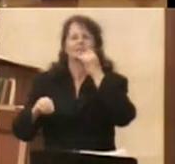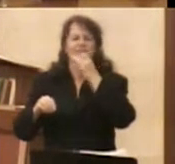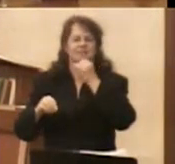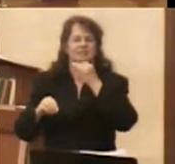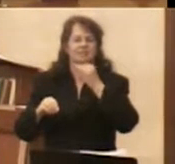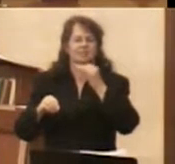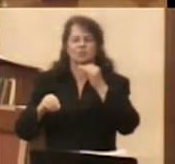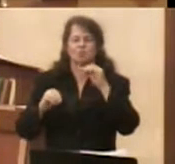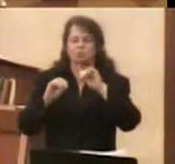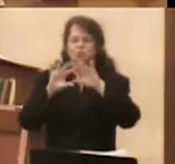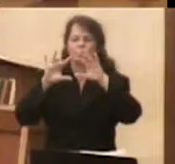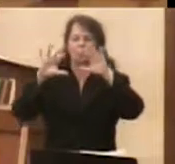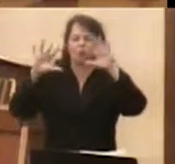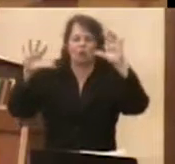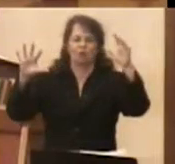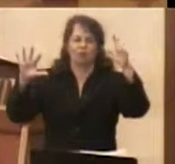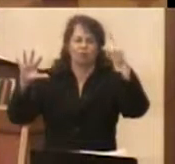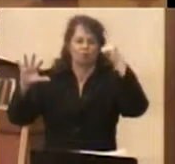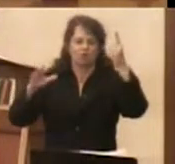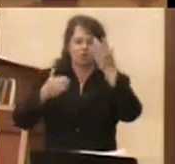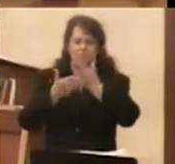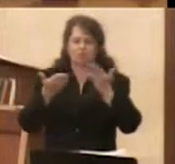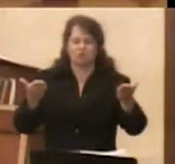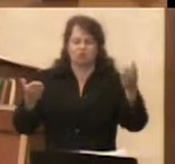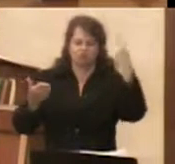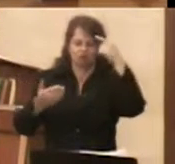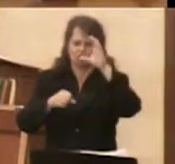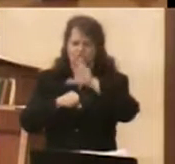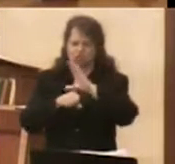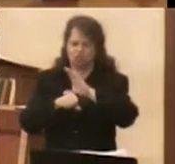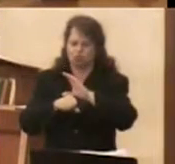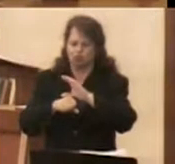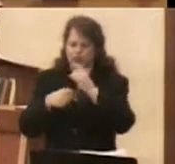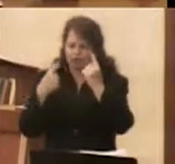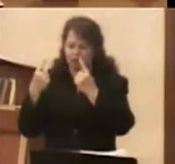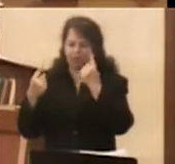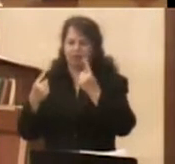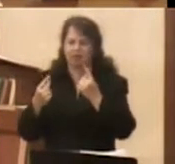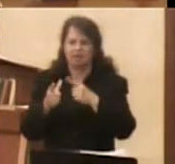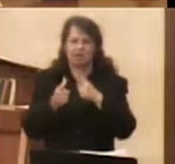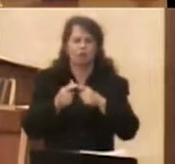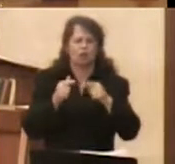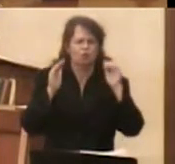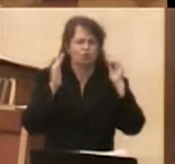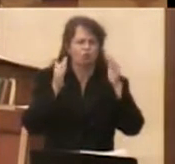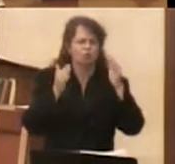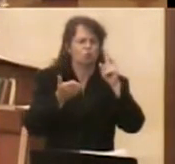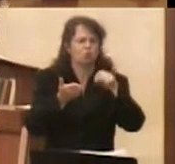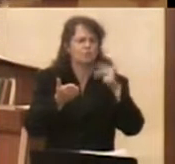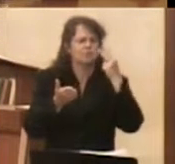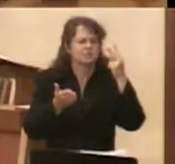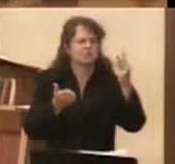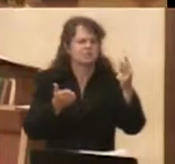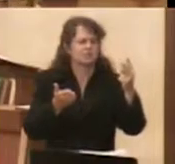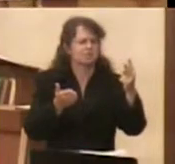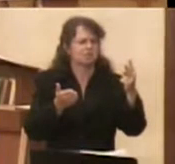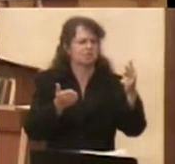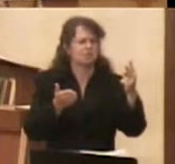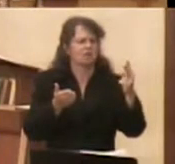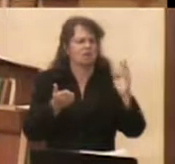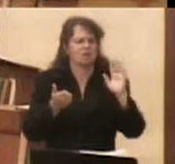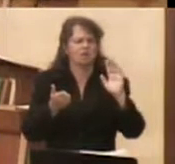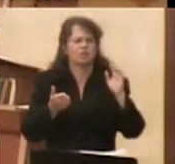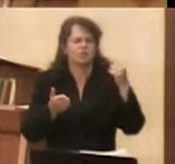something for the church to take note of. And then we concentrate on what he sees around the face of the Son of